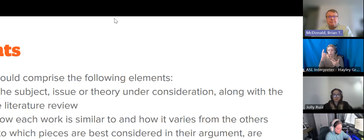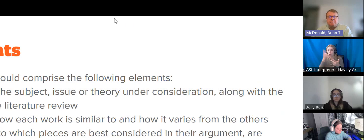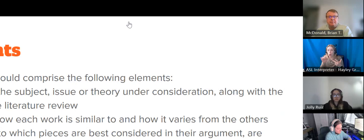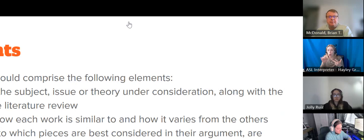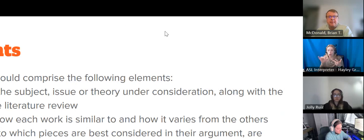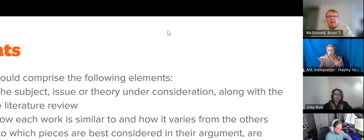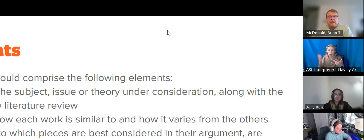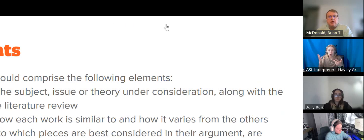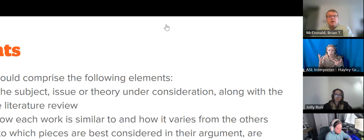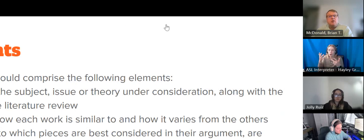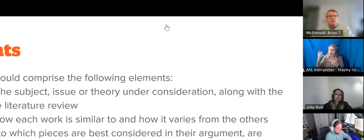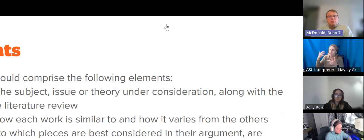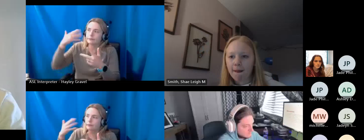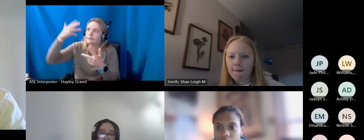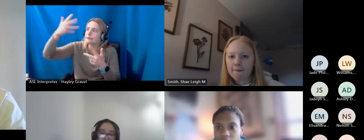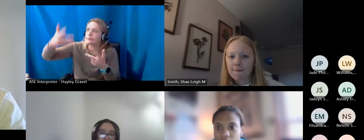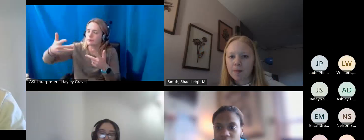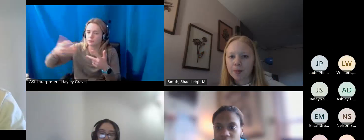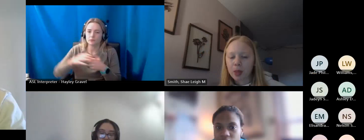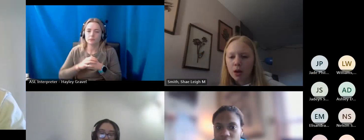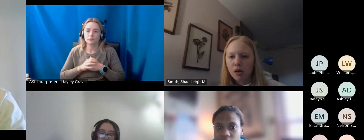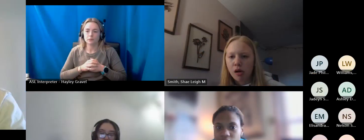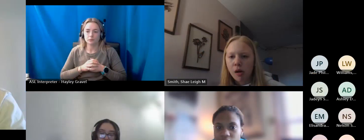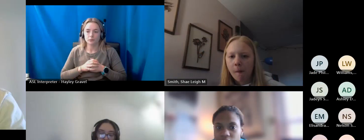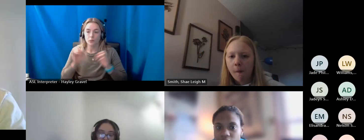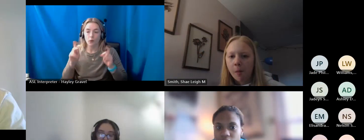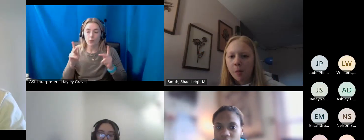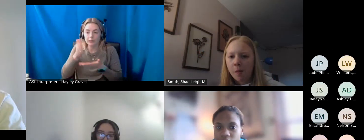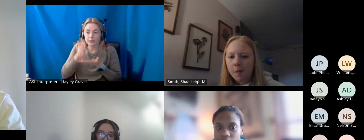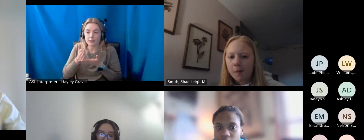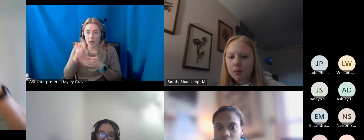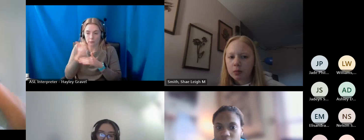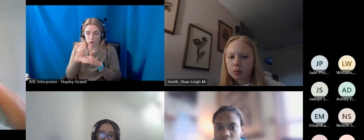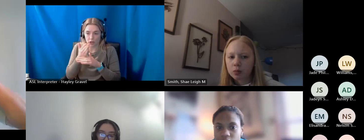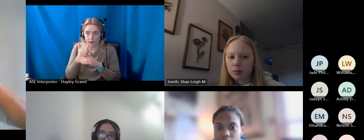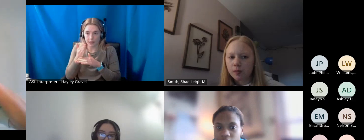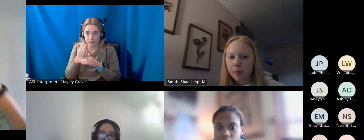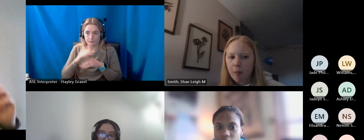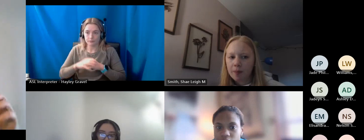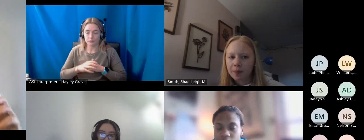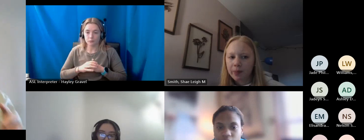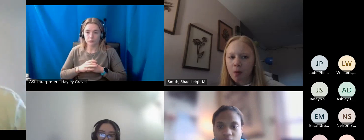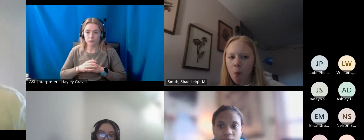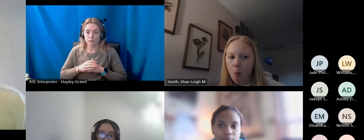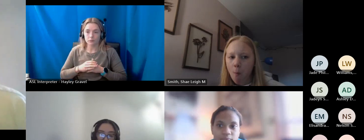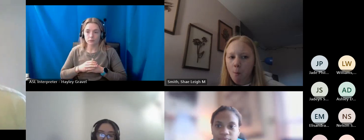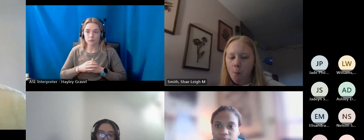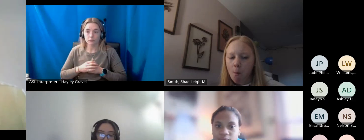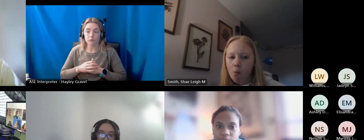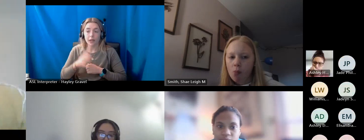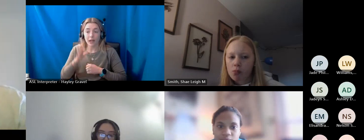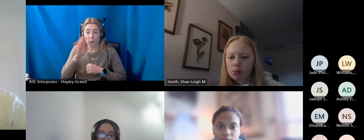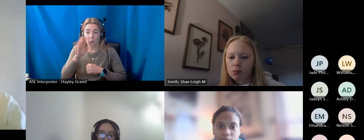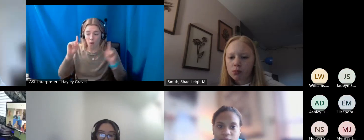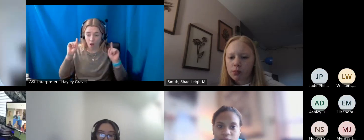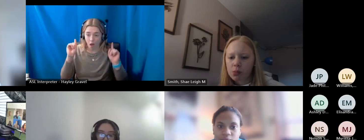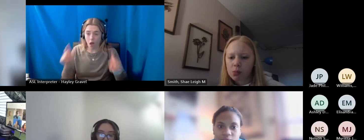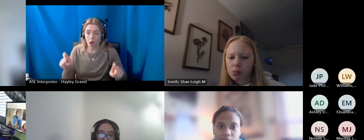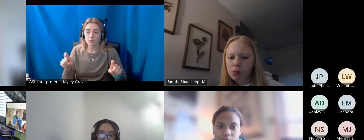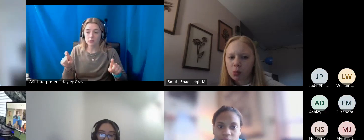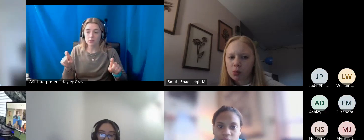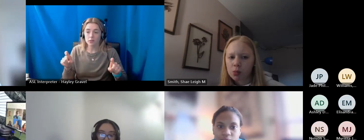Okay. I'm going to stop sharing. And I'm going to ask you to